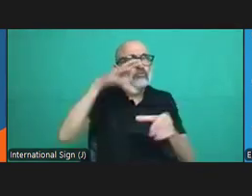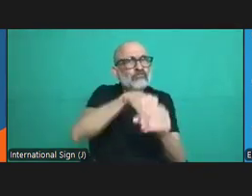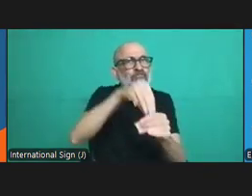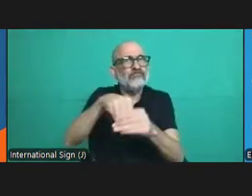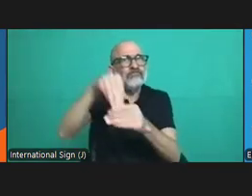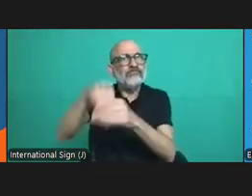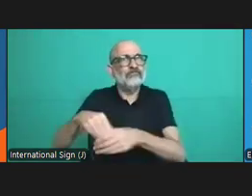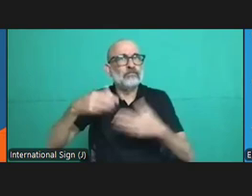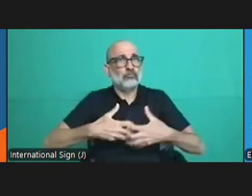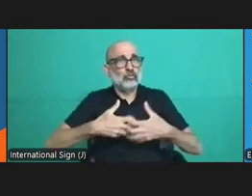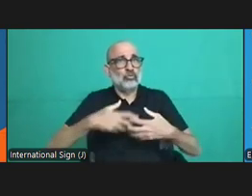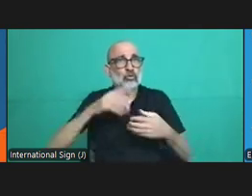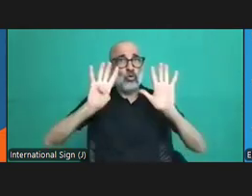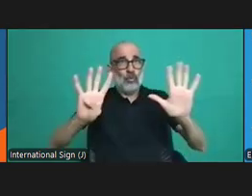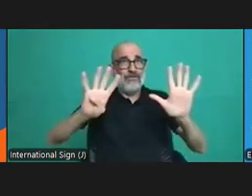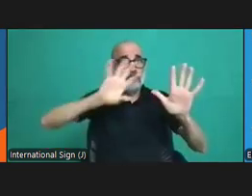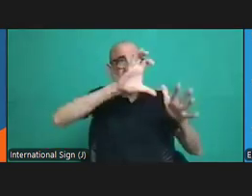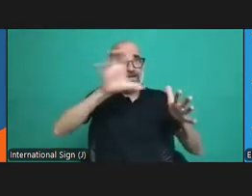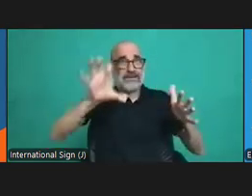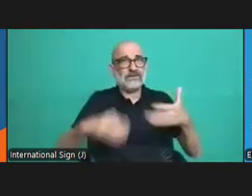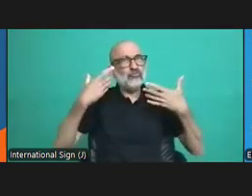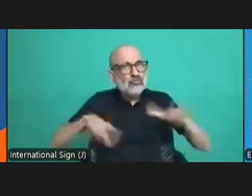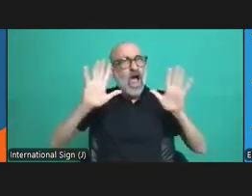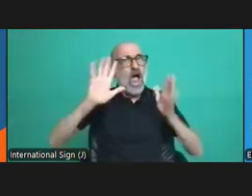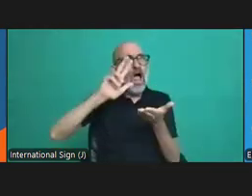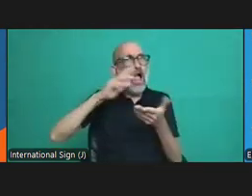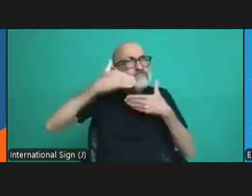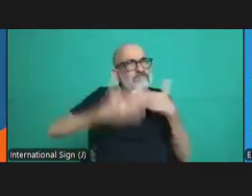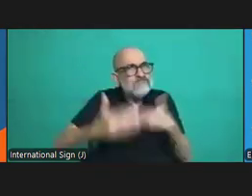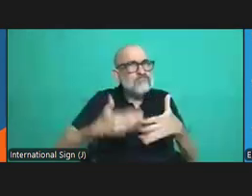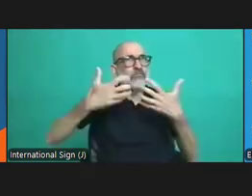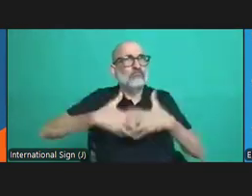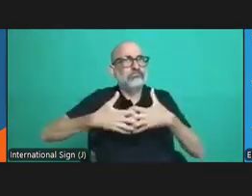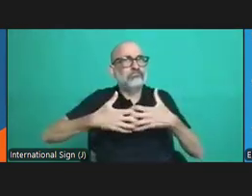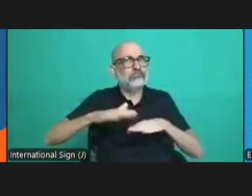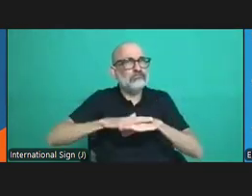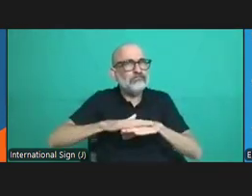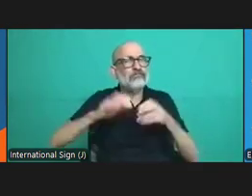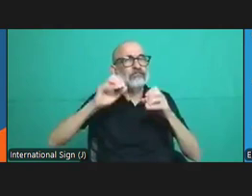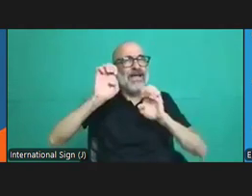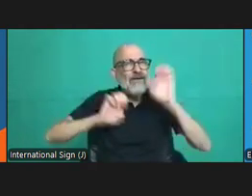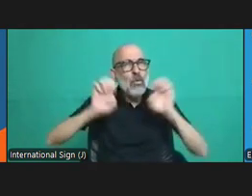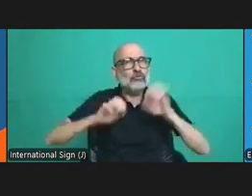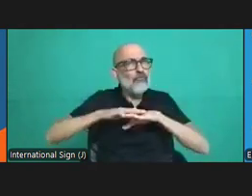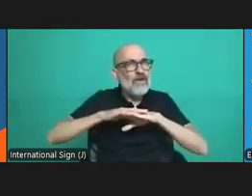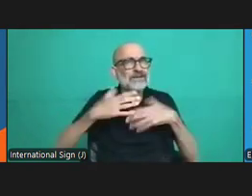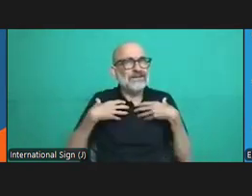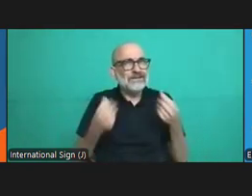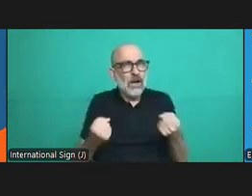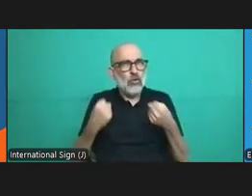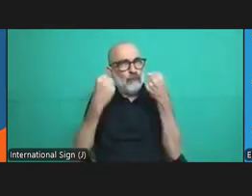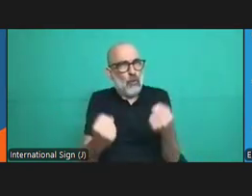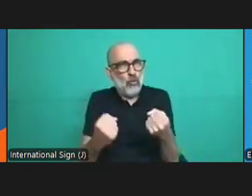investment. These evaluations have led to the creation of strategic action plans, which will serve to support the development of national